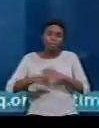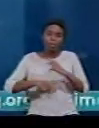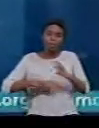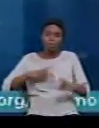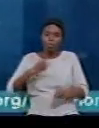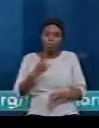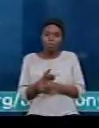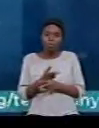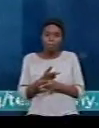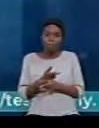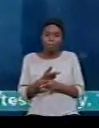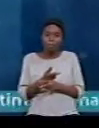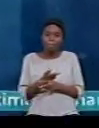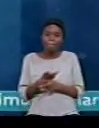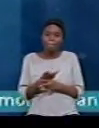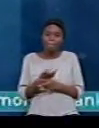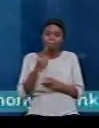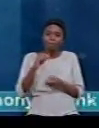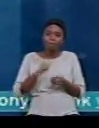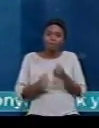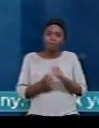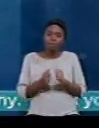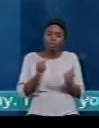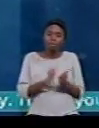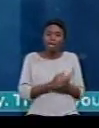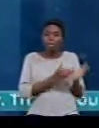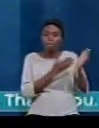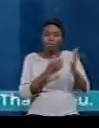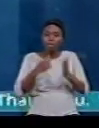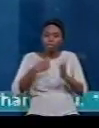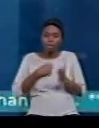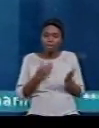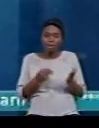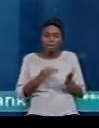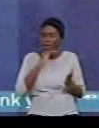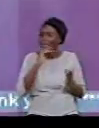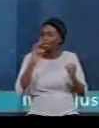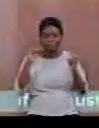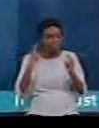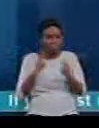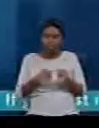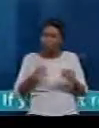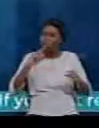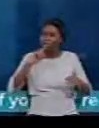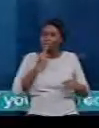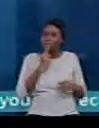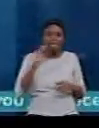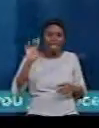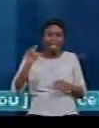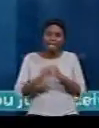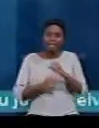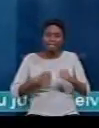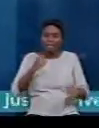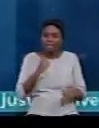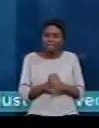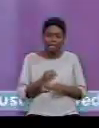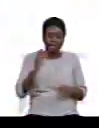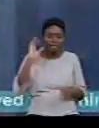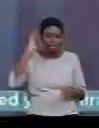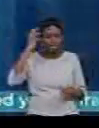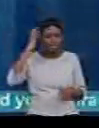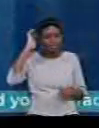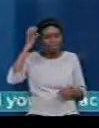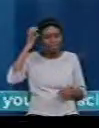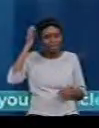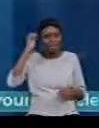that brought me to the campground is very grievous. 8 years insanity.